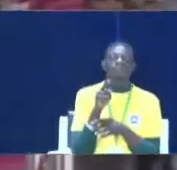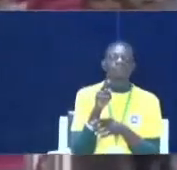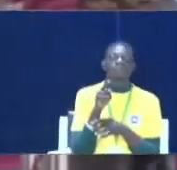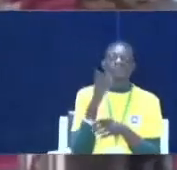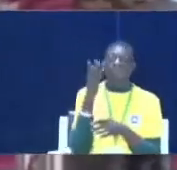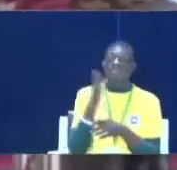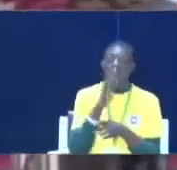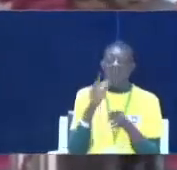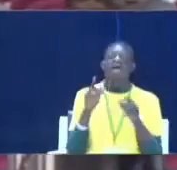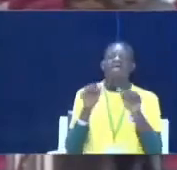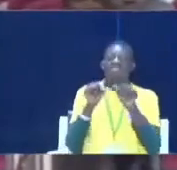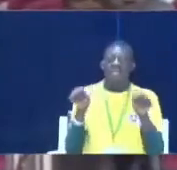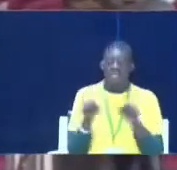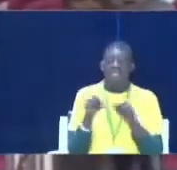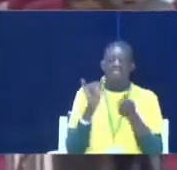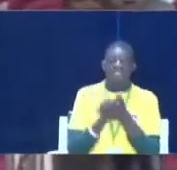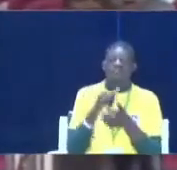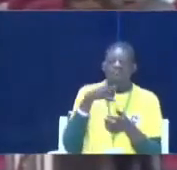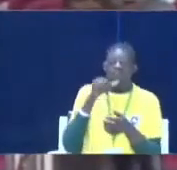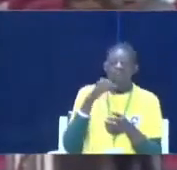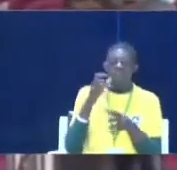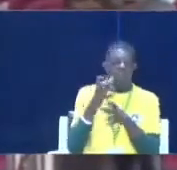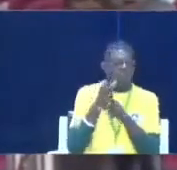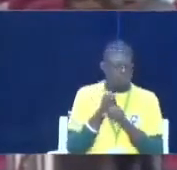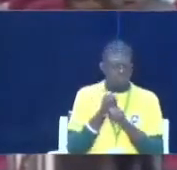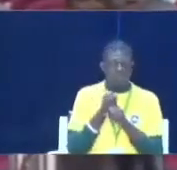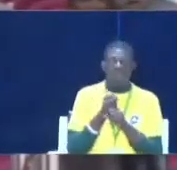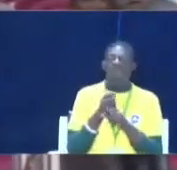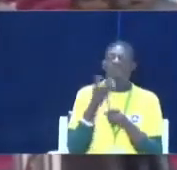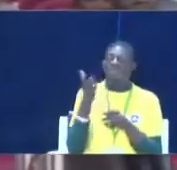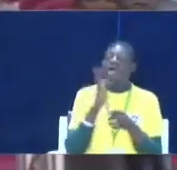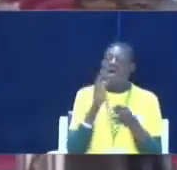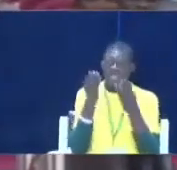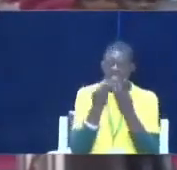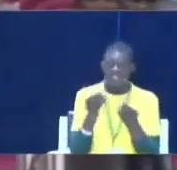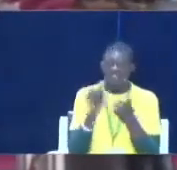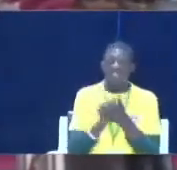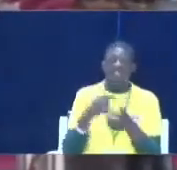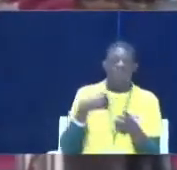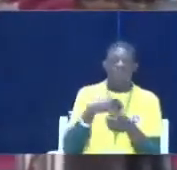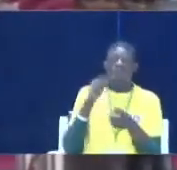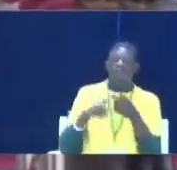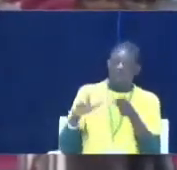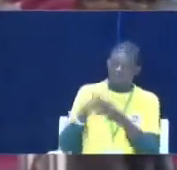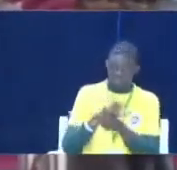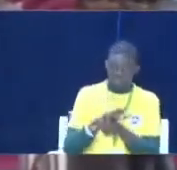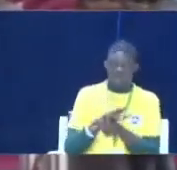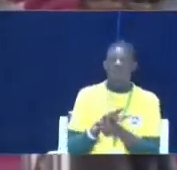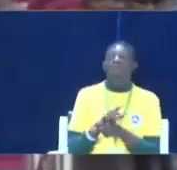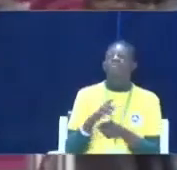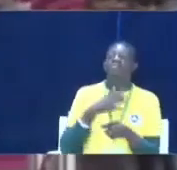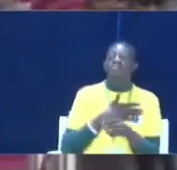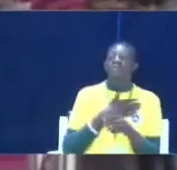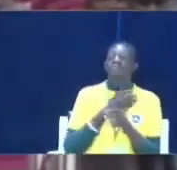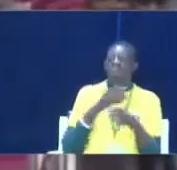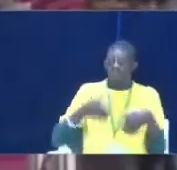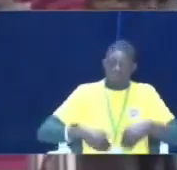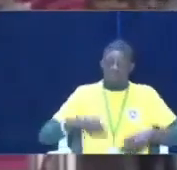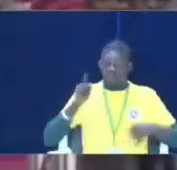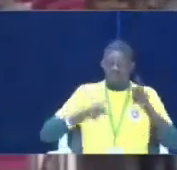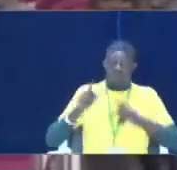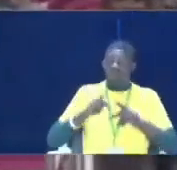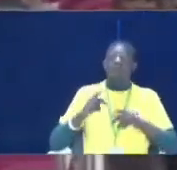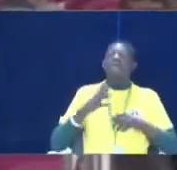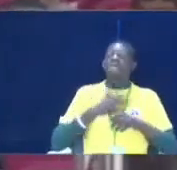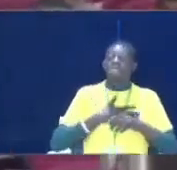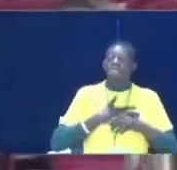There are territories that are yet untaken. There are land that we need to occupy. My generation, listen. There